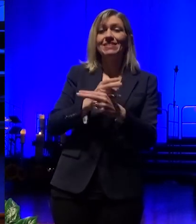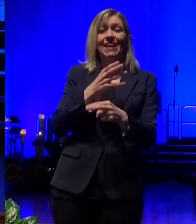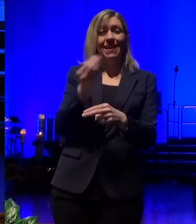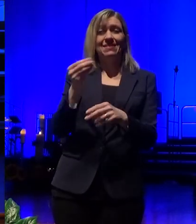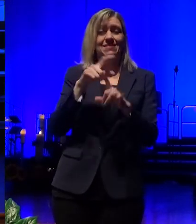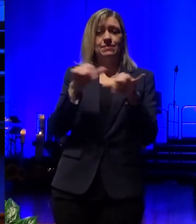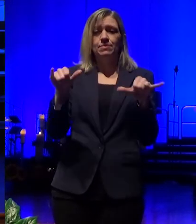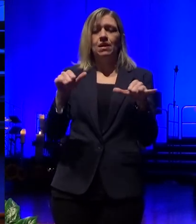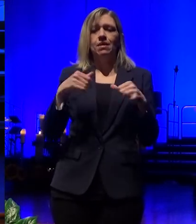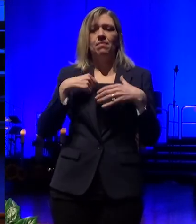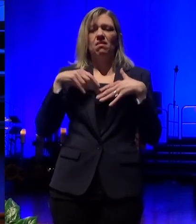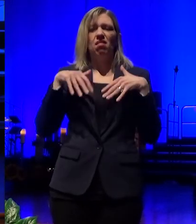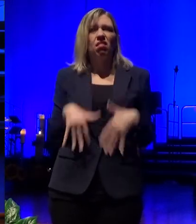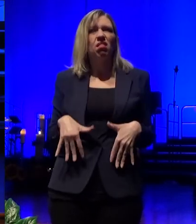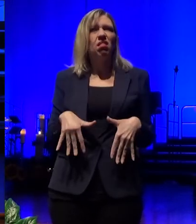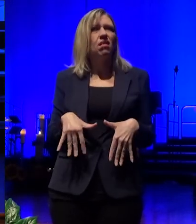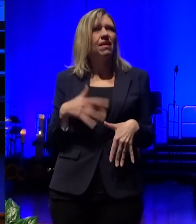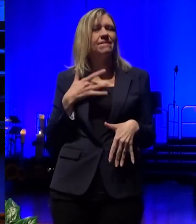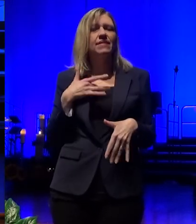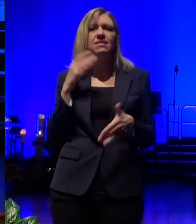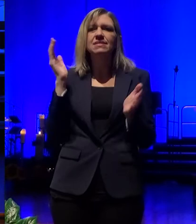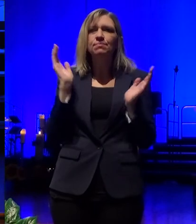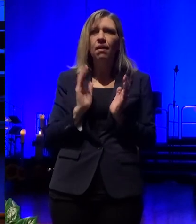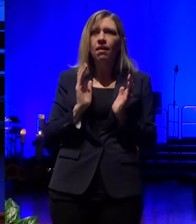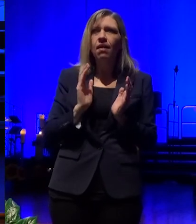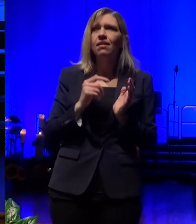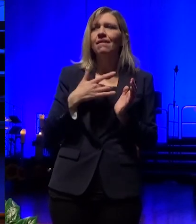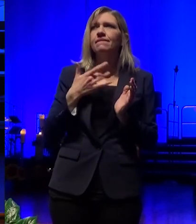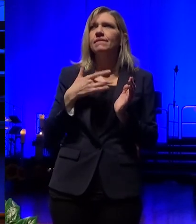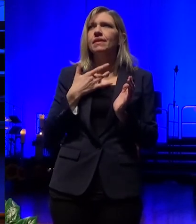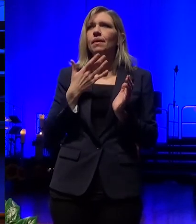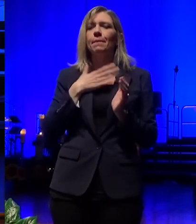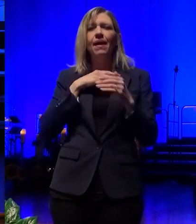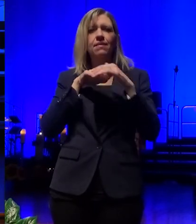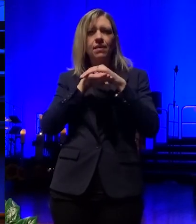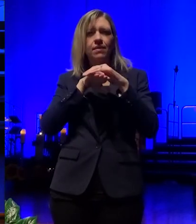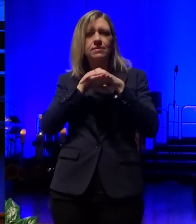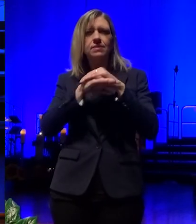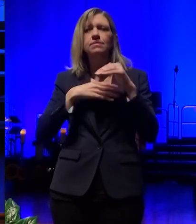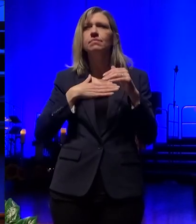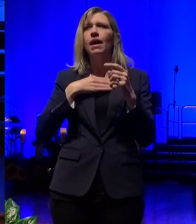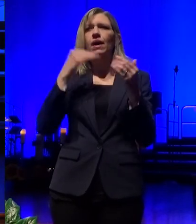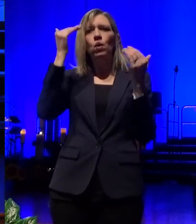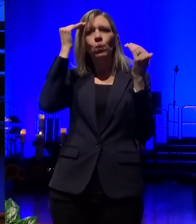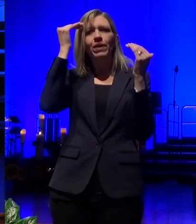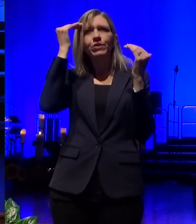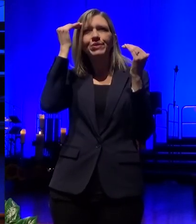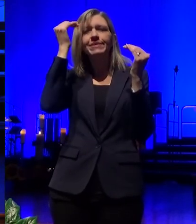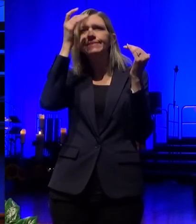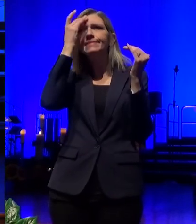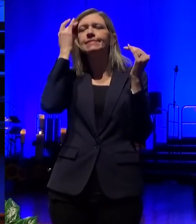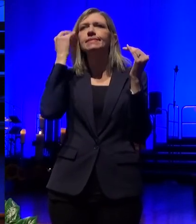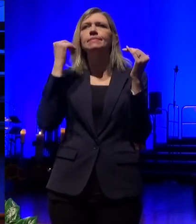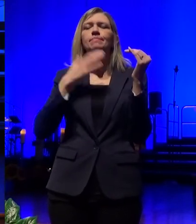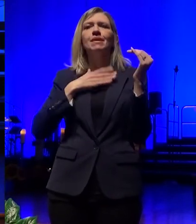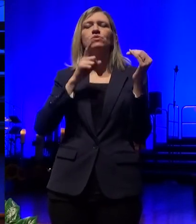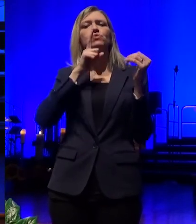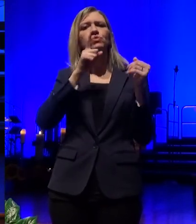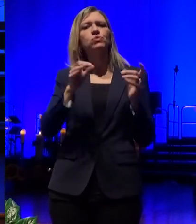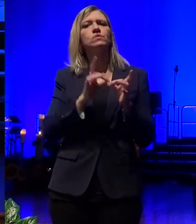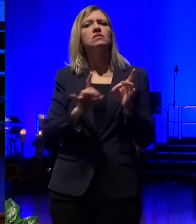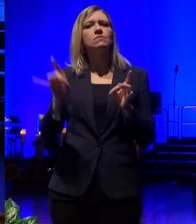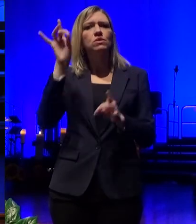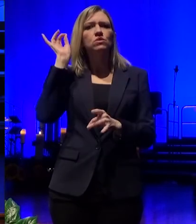me down. It makes me small. It makes my access and my awareness of my true